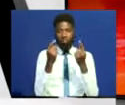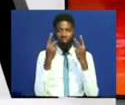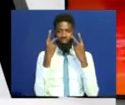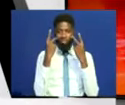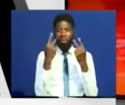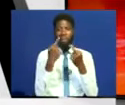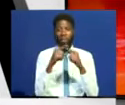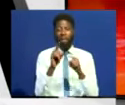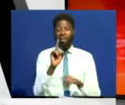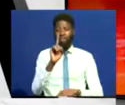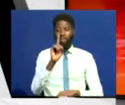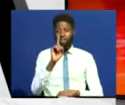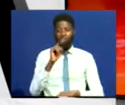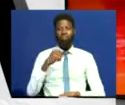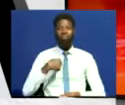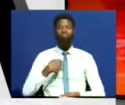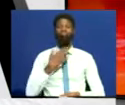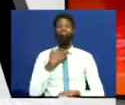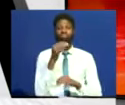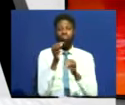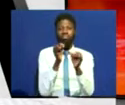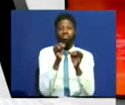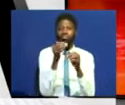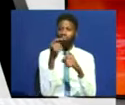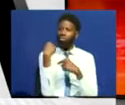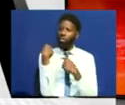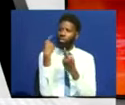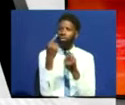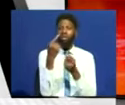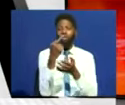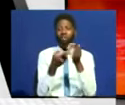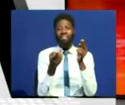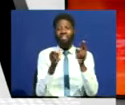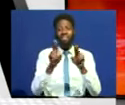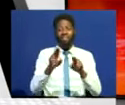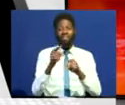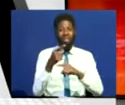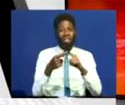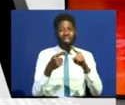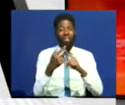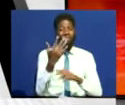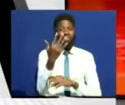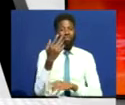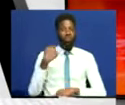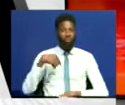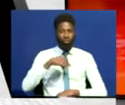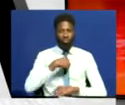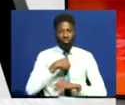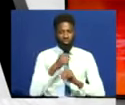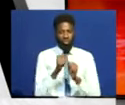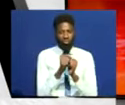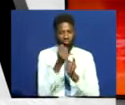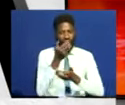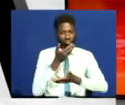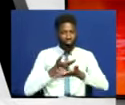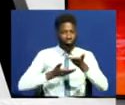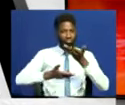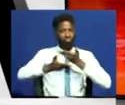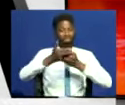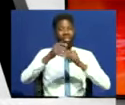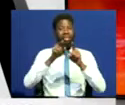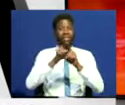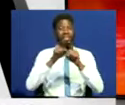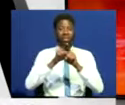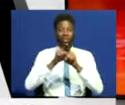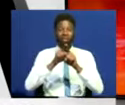you a context of what has been happening since the last 5 years or so, which we'll be sharing with you and, of course, in form of graphics